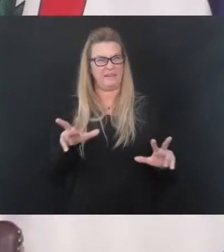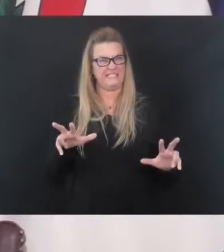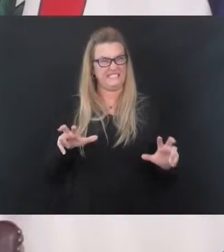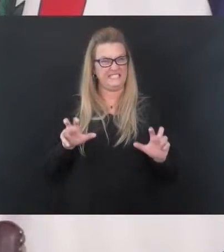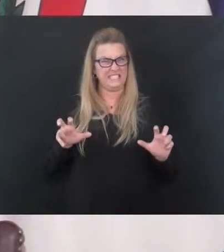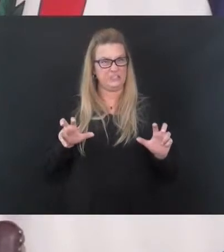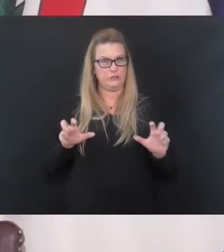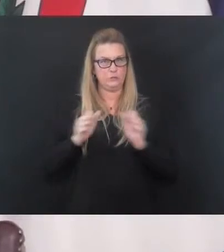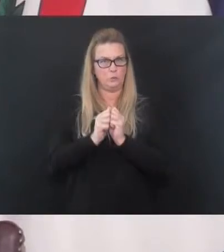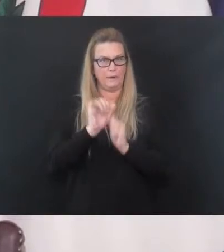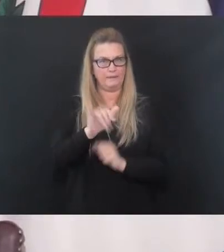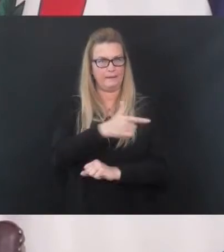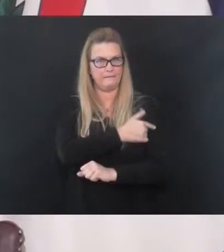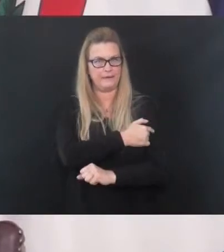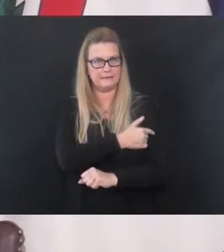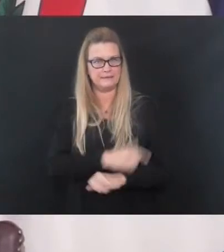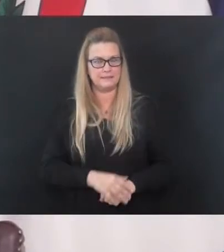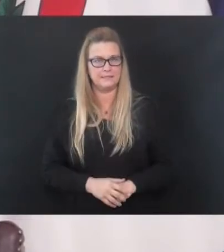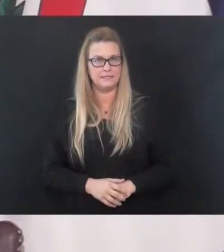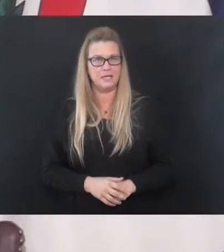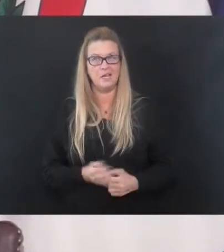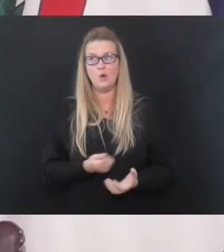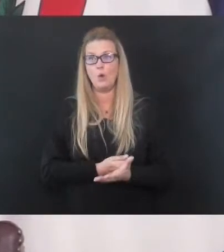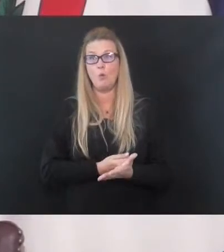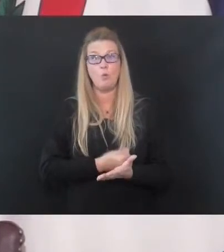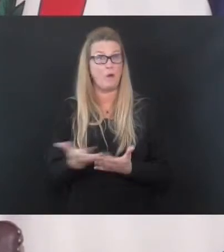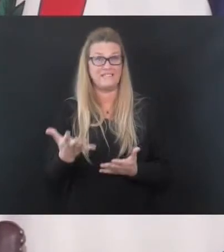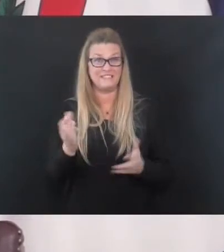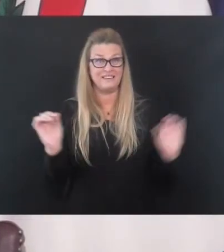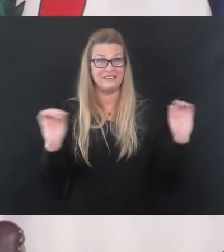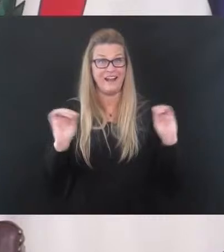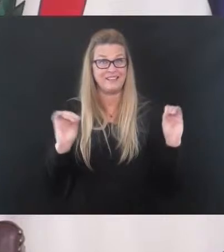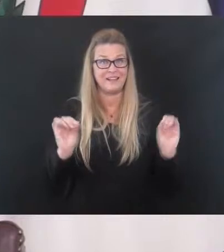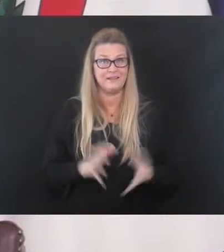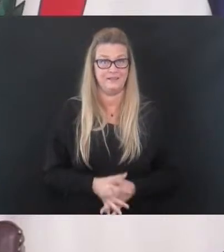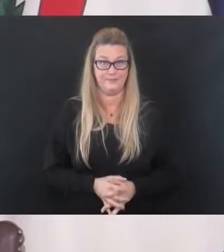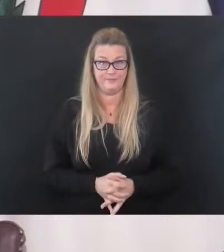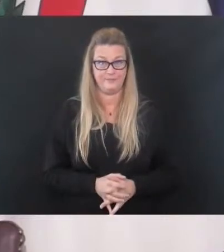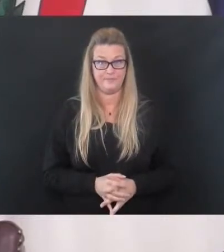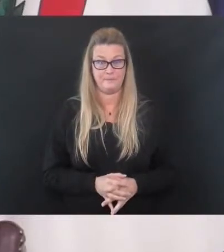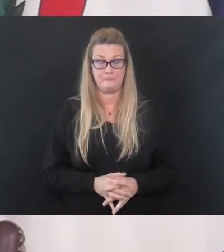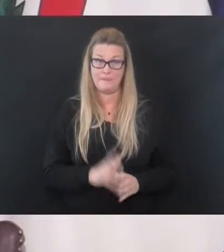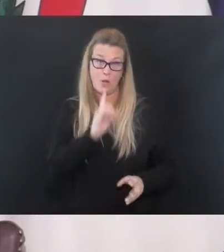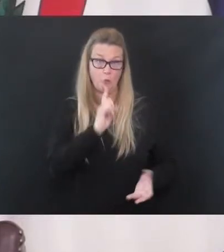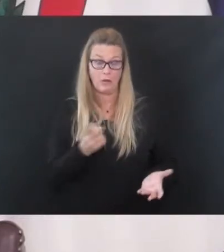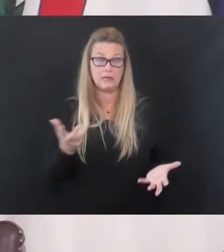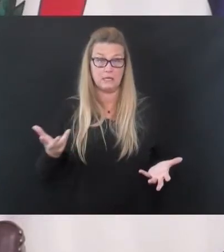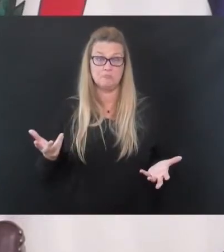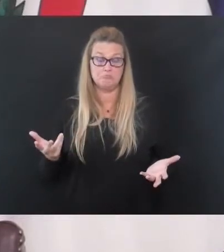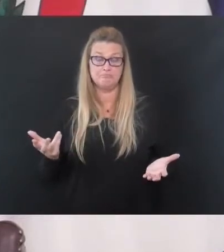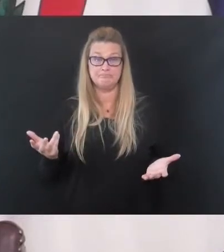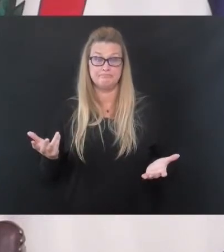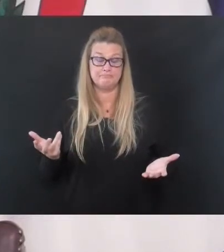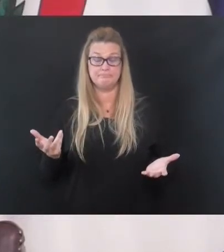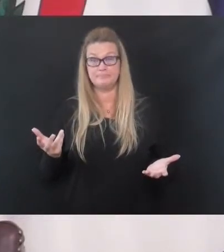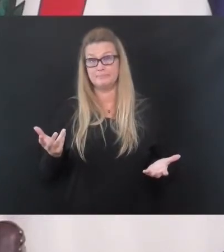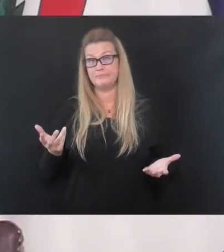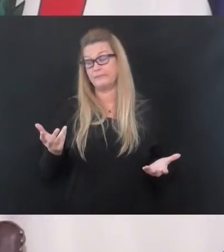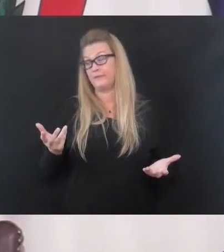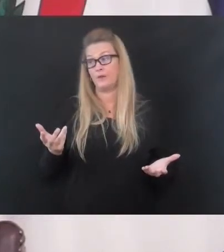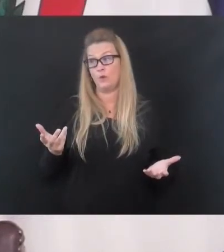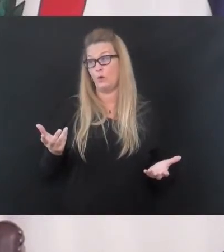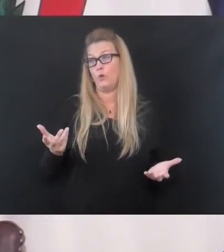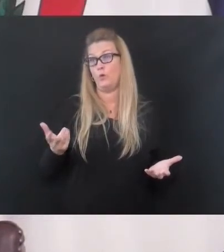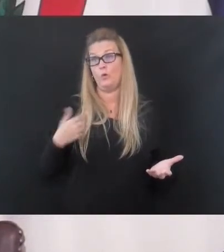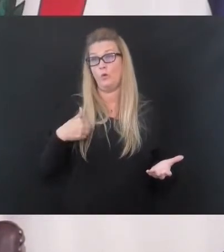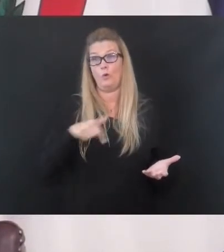our vaccines, and we've wasted almost nothing. That really and truly, you know, Mark, at the end of the